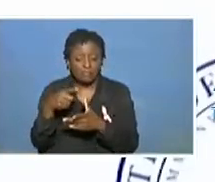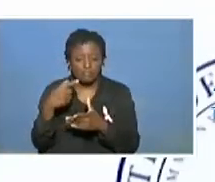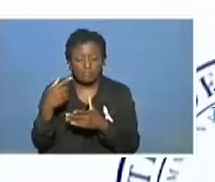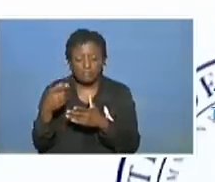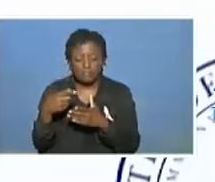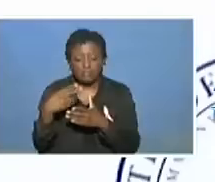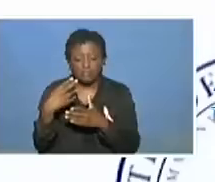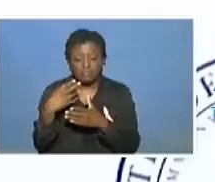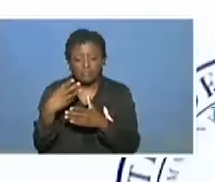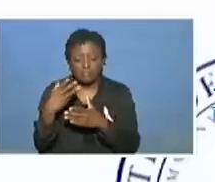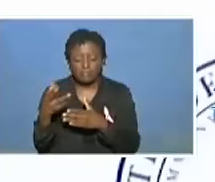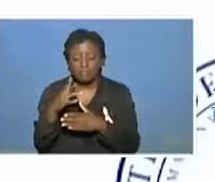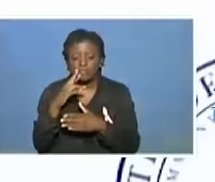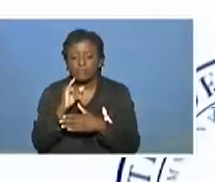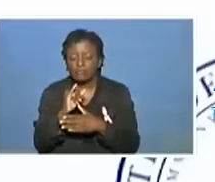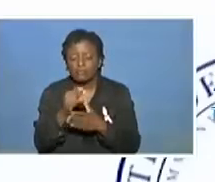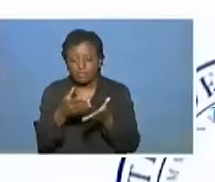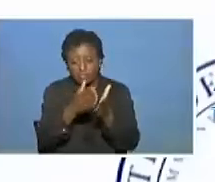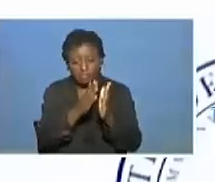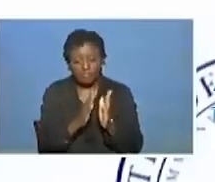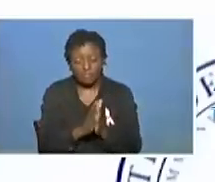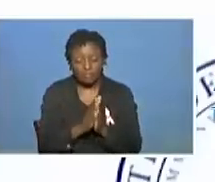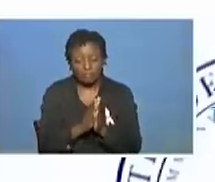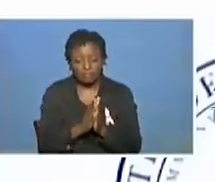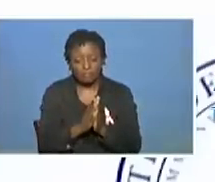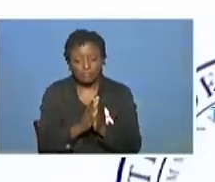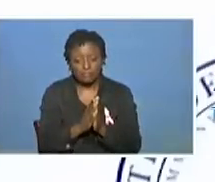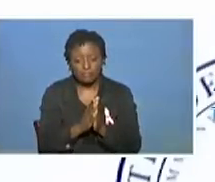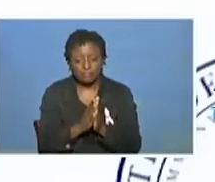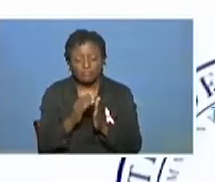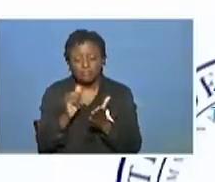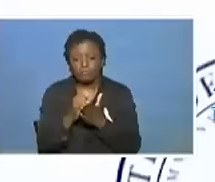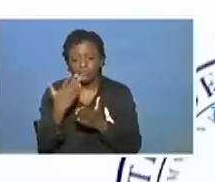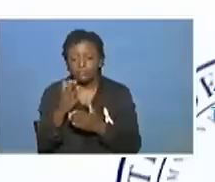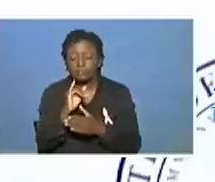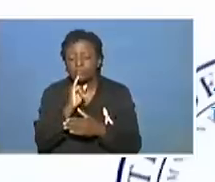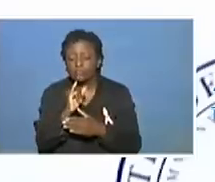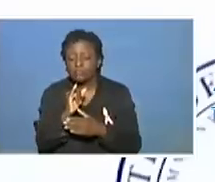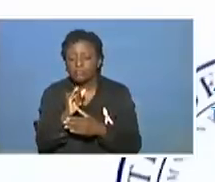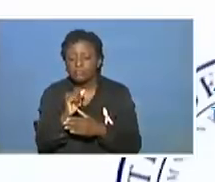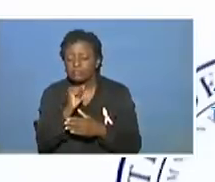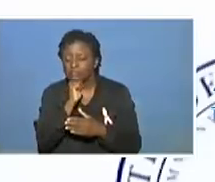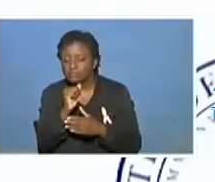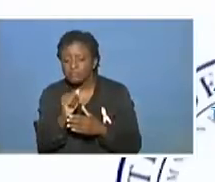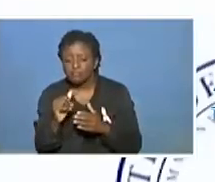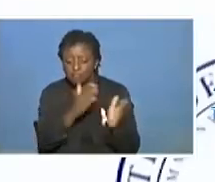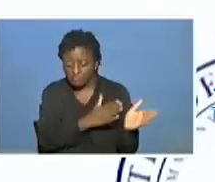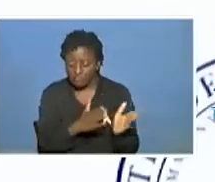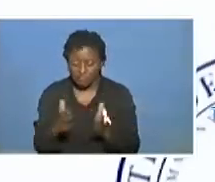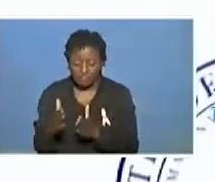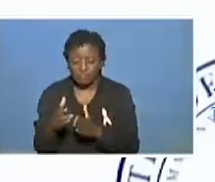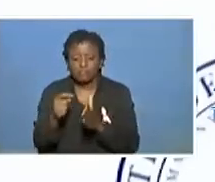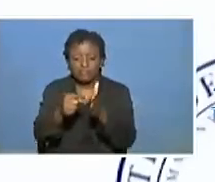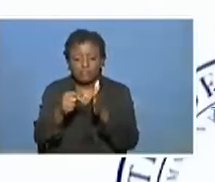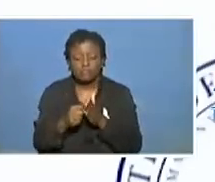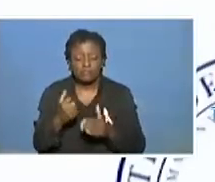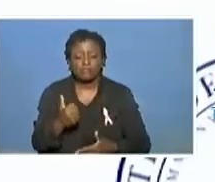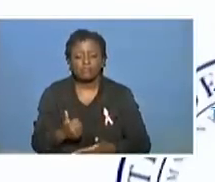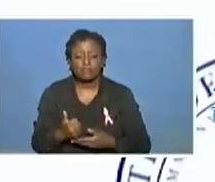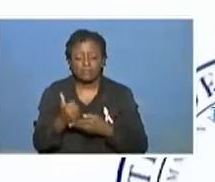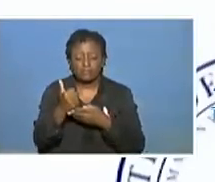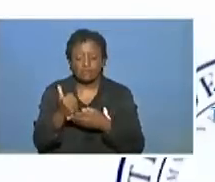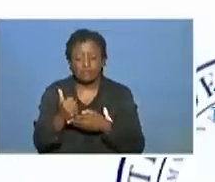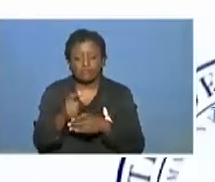CARICOM nation, which is Haiti, that there's disorder and it requires assistance, which will require boots on the